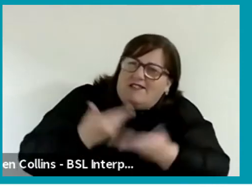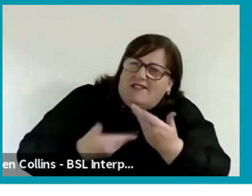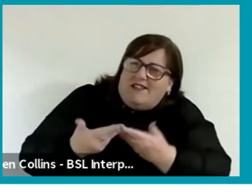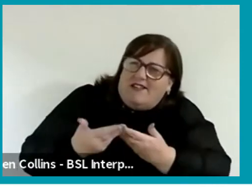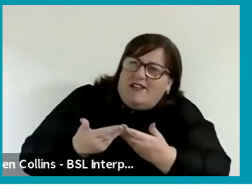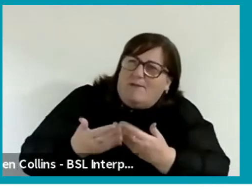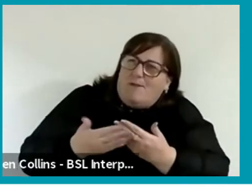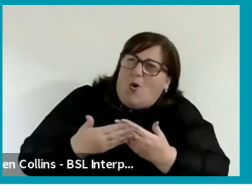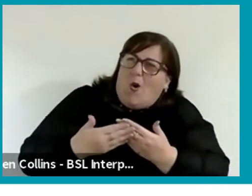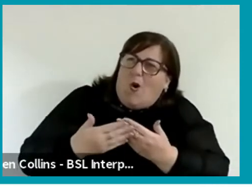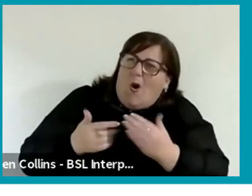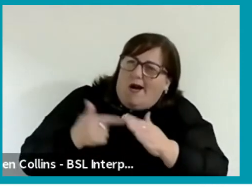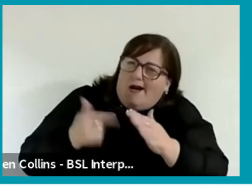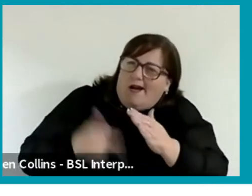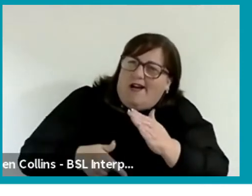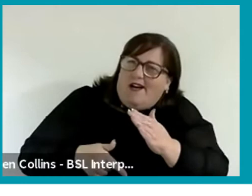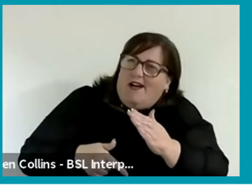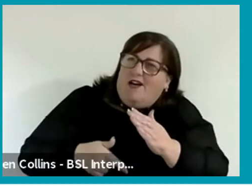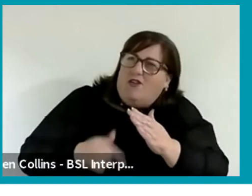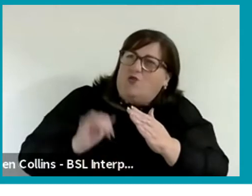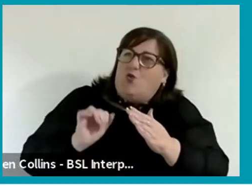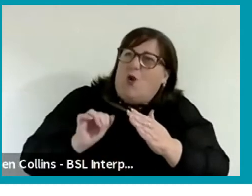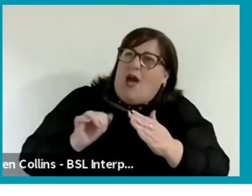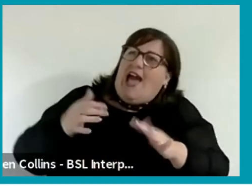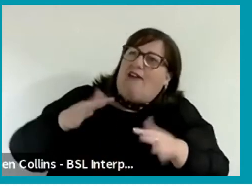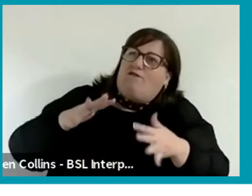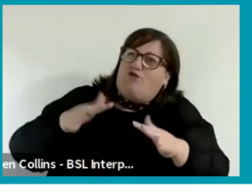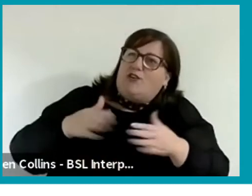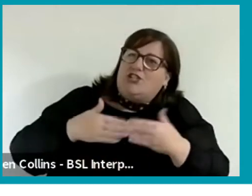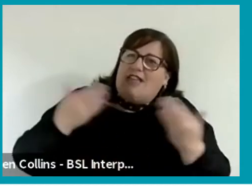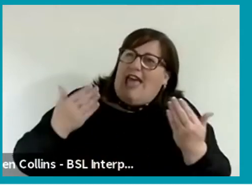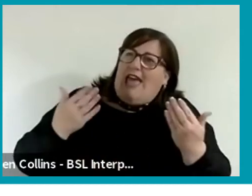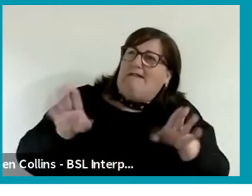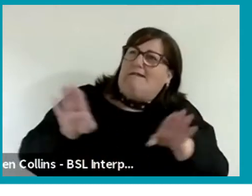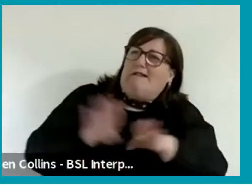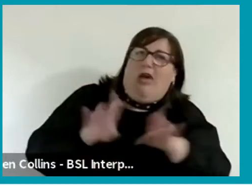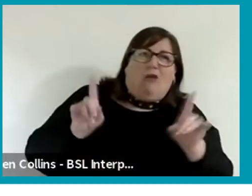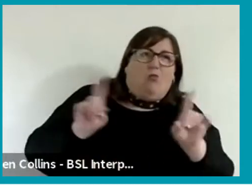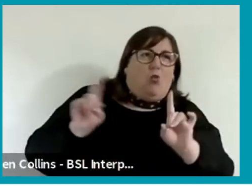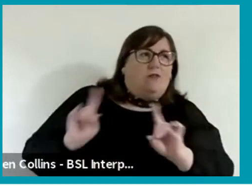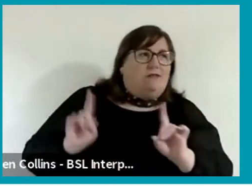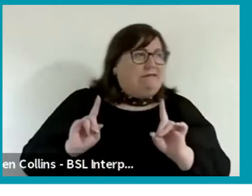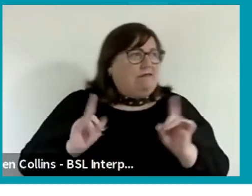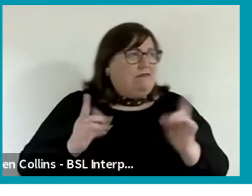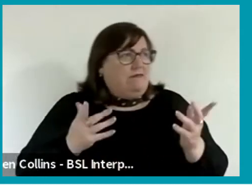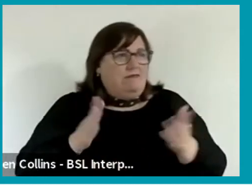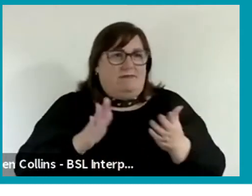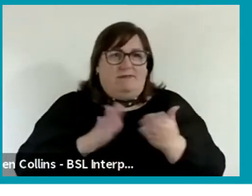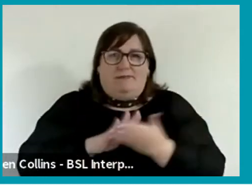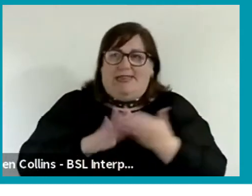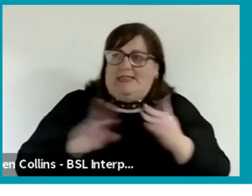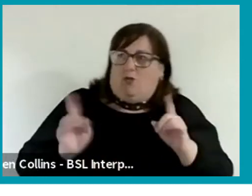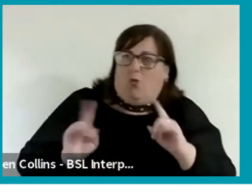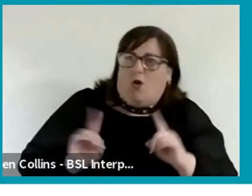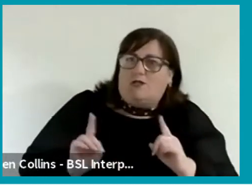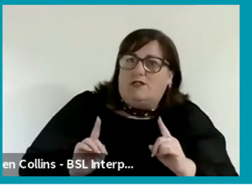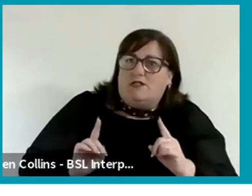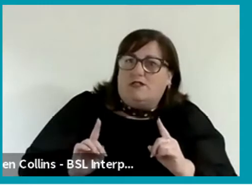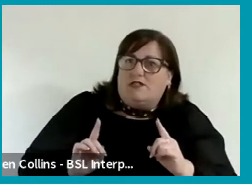an average day might look like for a trader? So let's say a junior trader. Step us through so we get a sense of what that might